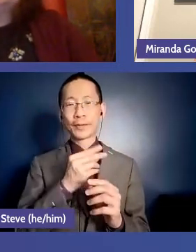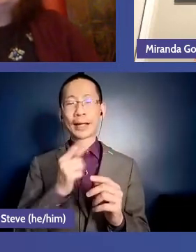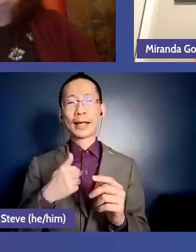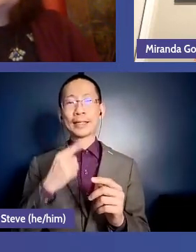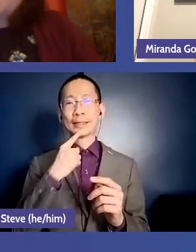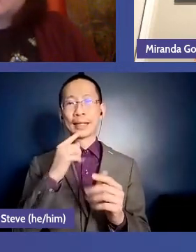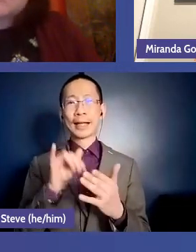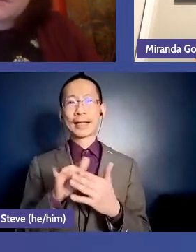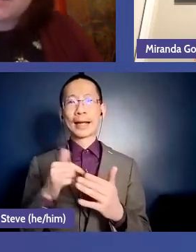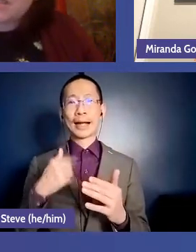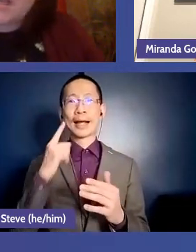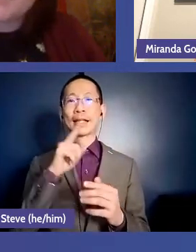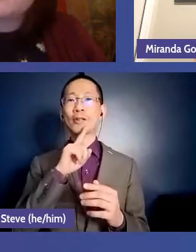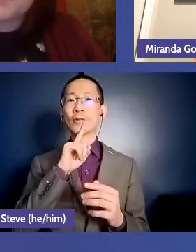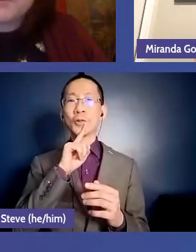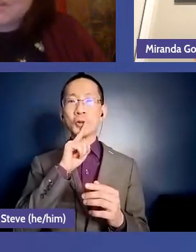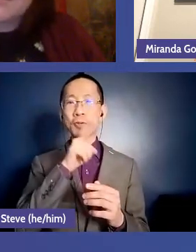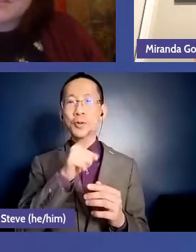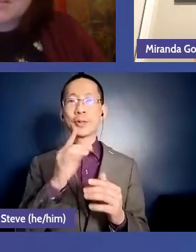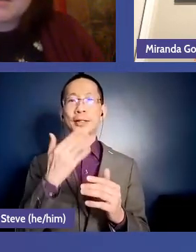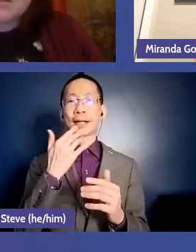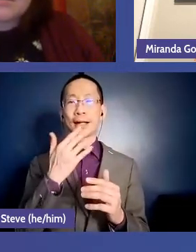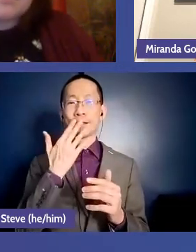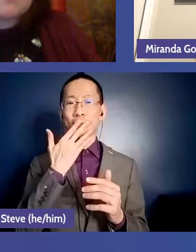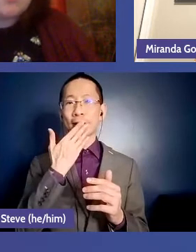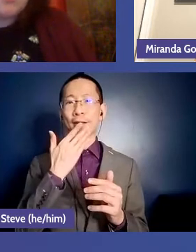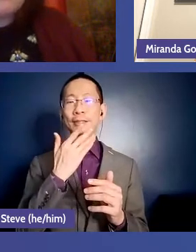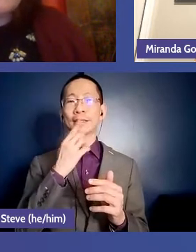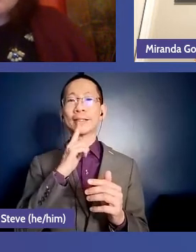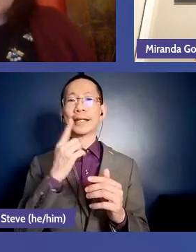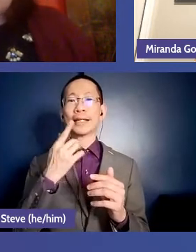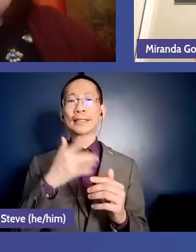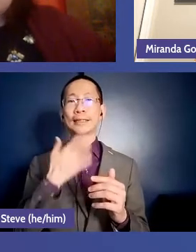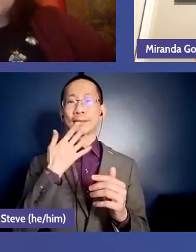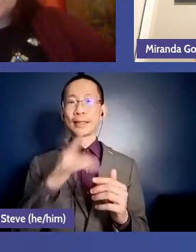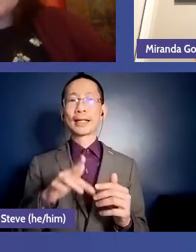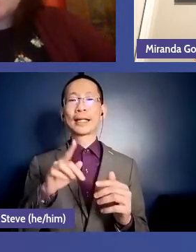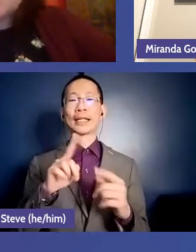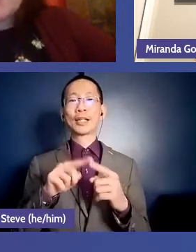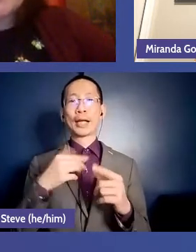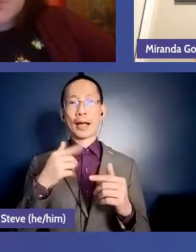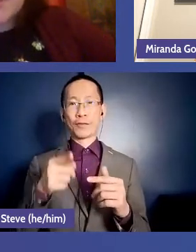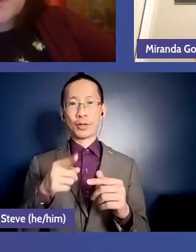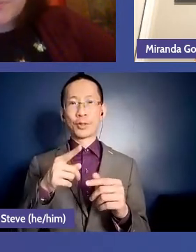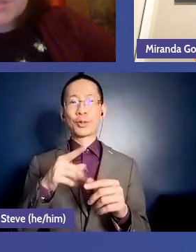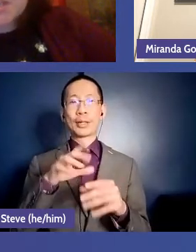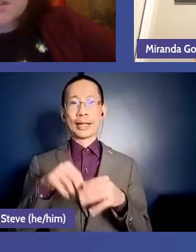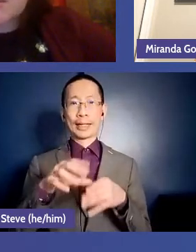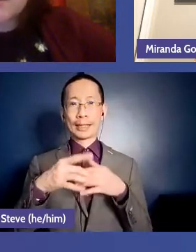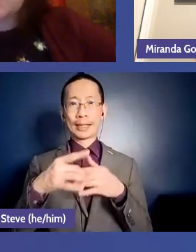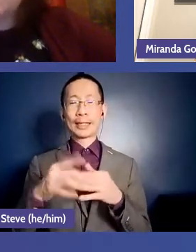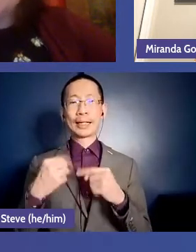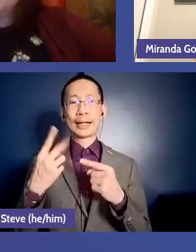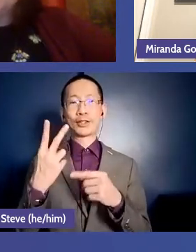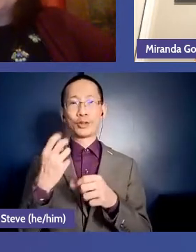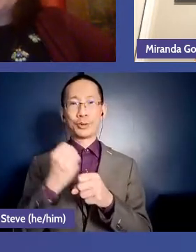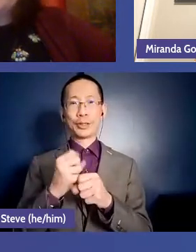that True Colors is very lucky to have you in the, you know, sitting in the lead these last 2 years in particular.